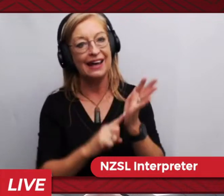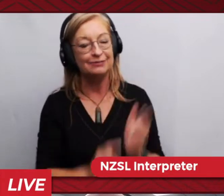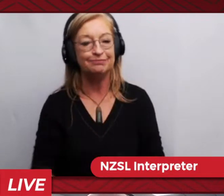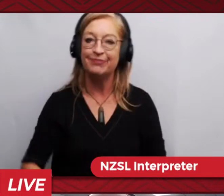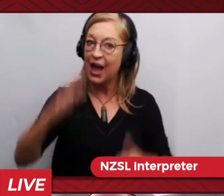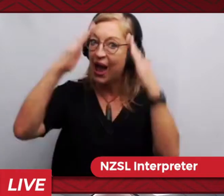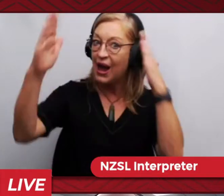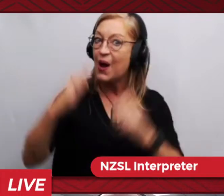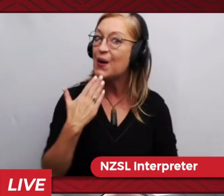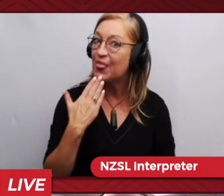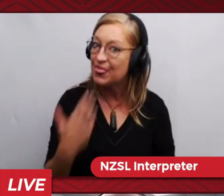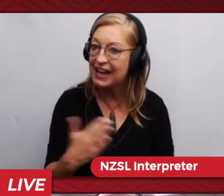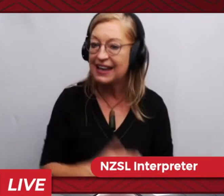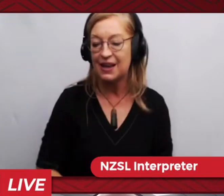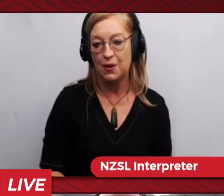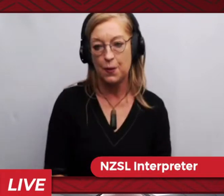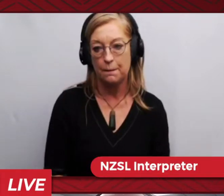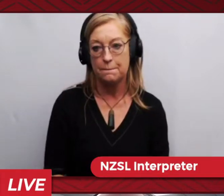Thank you.